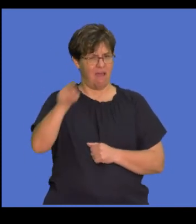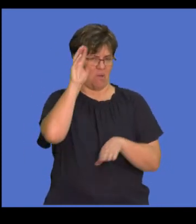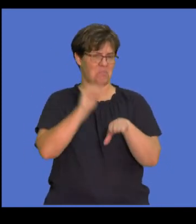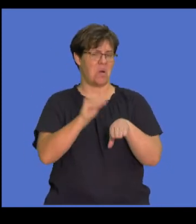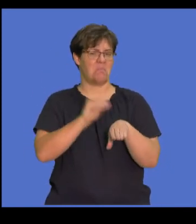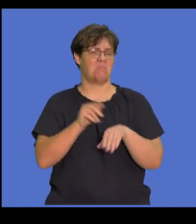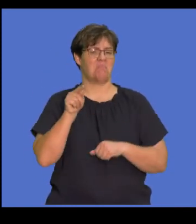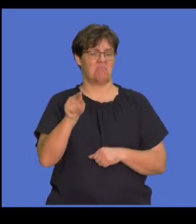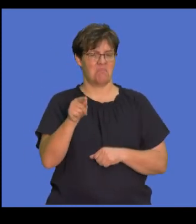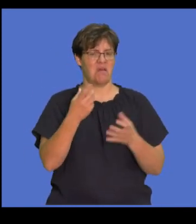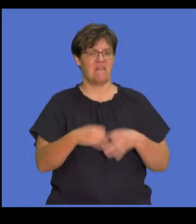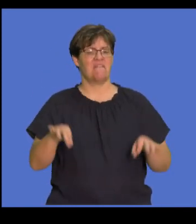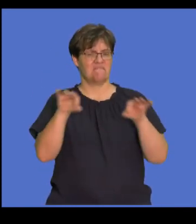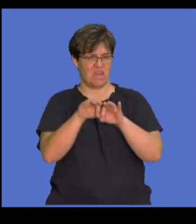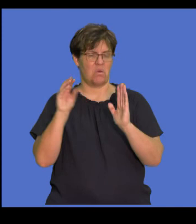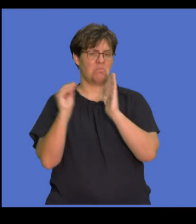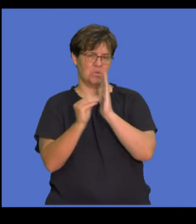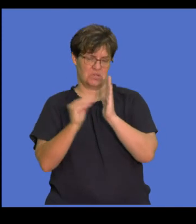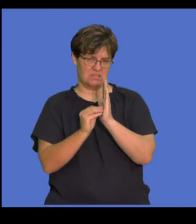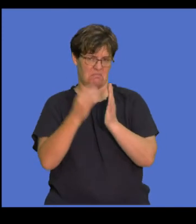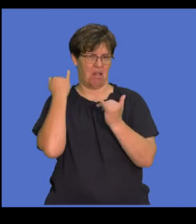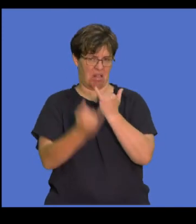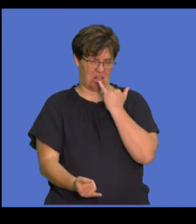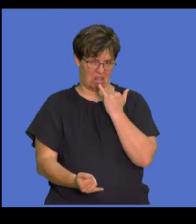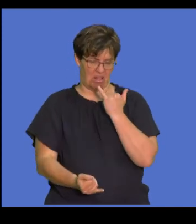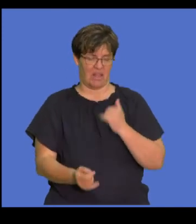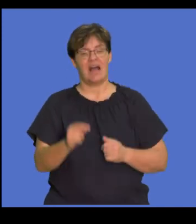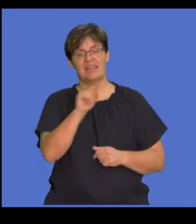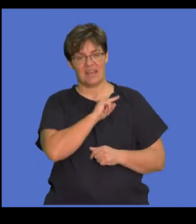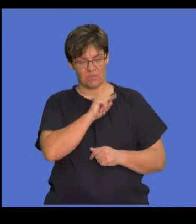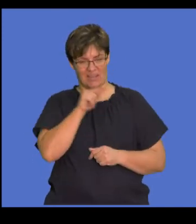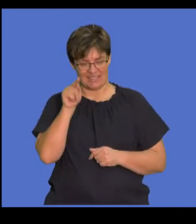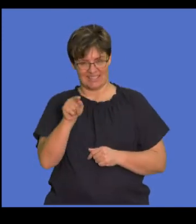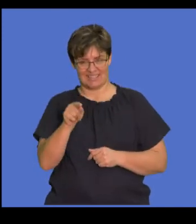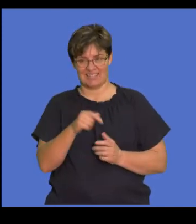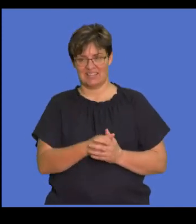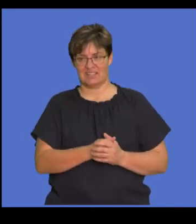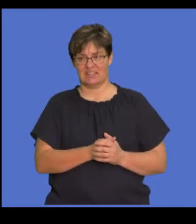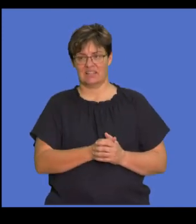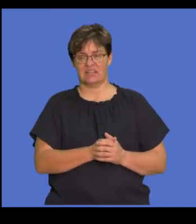thinking the thing that is a problem here will be the value that I've written there. So you can see